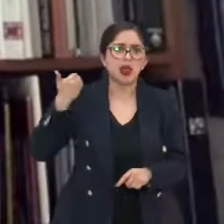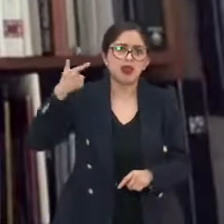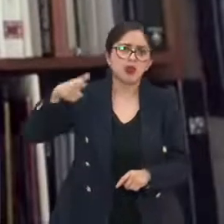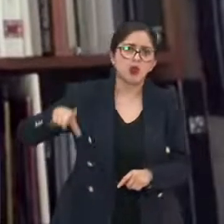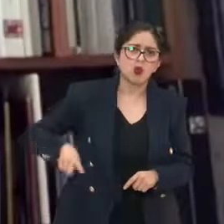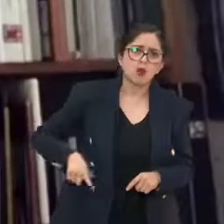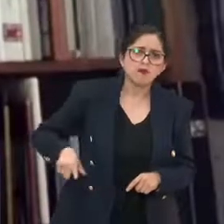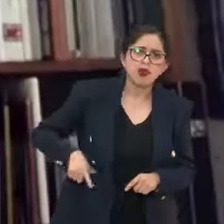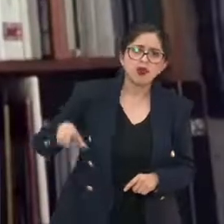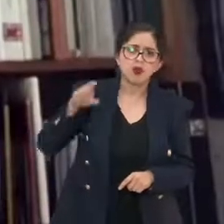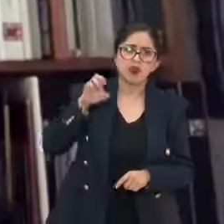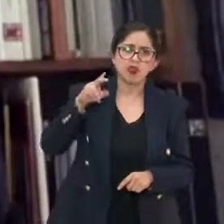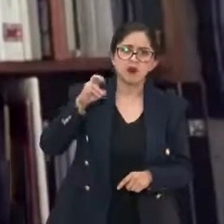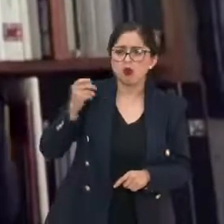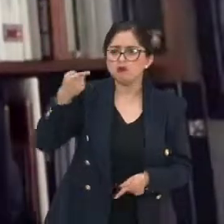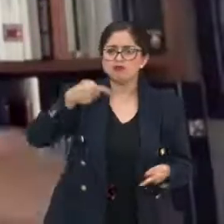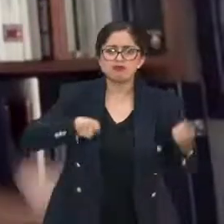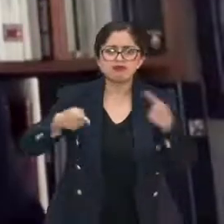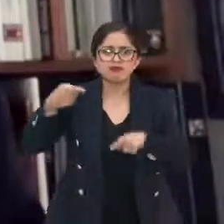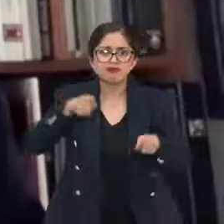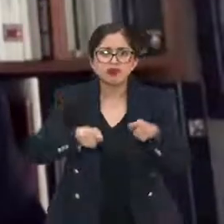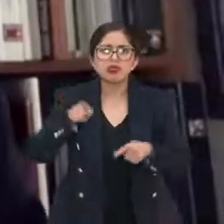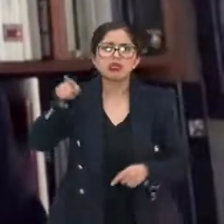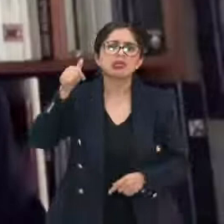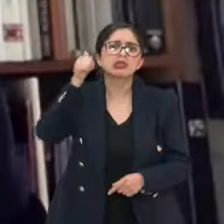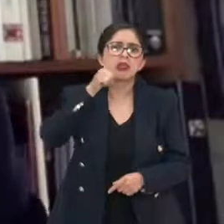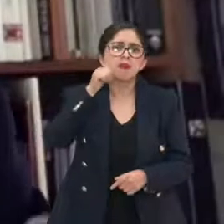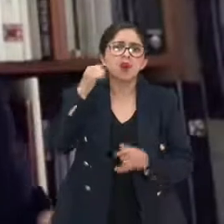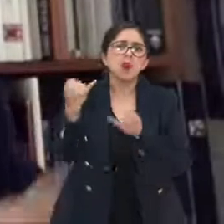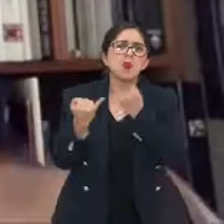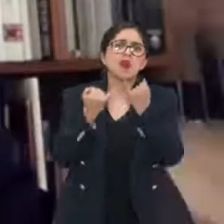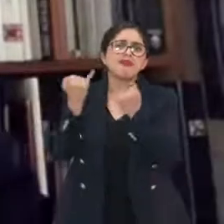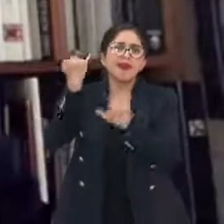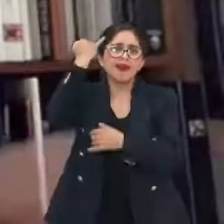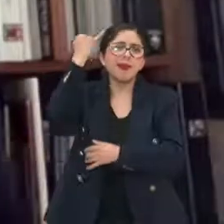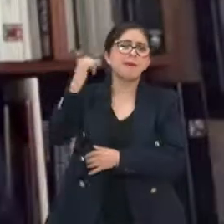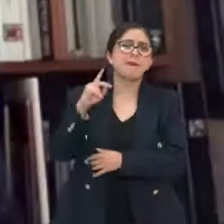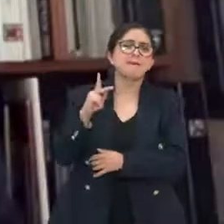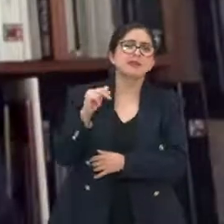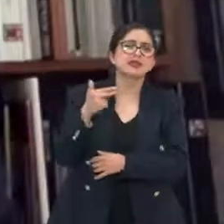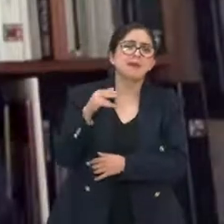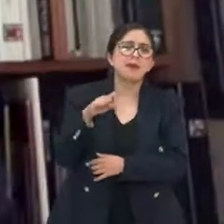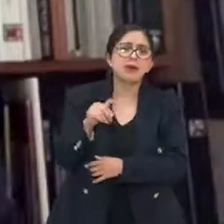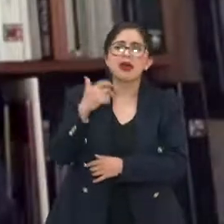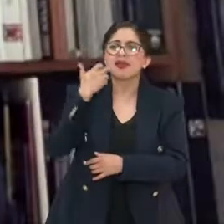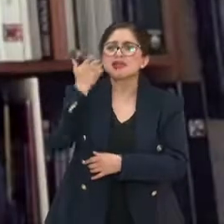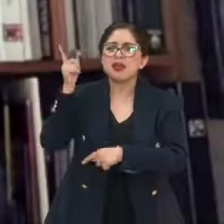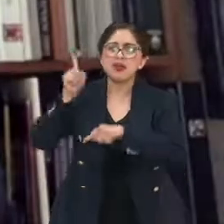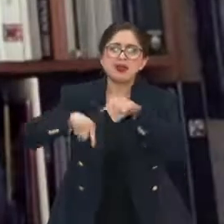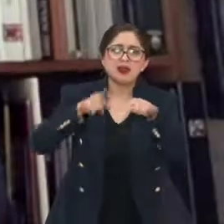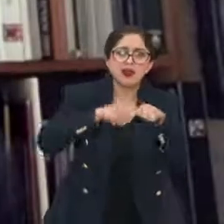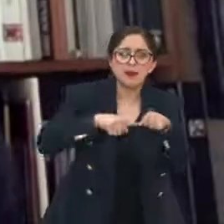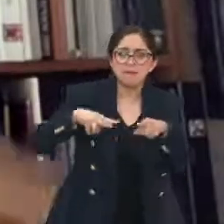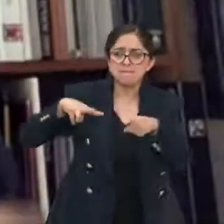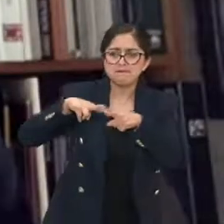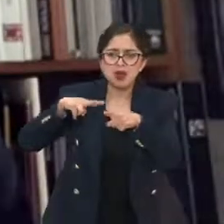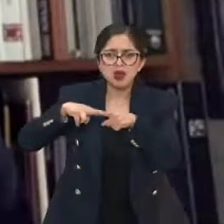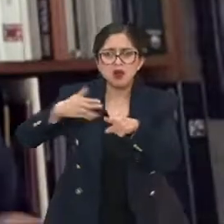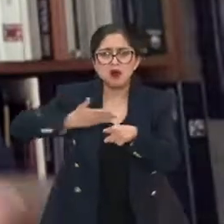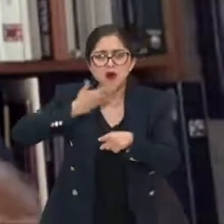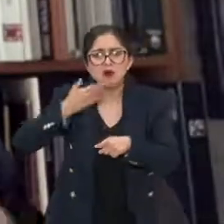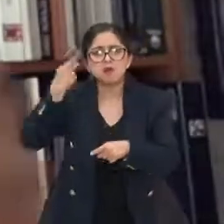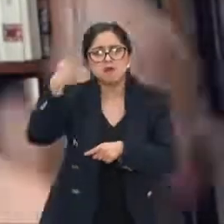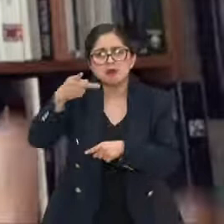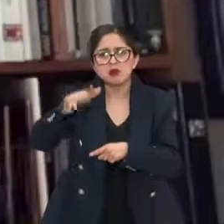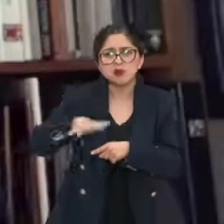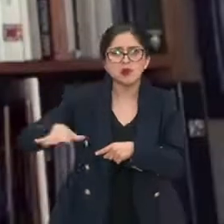completely different to the authoritarian government of Evo Morales, who is